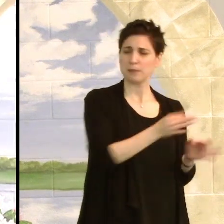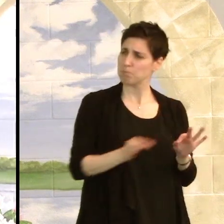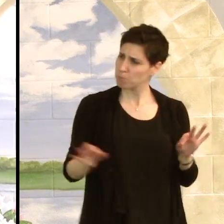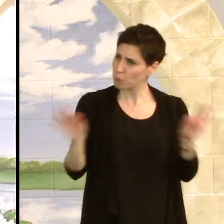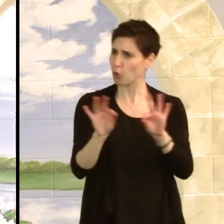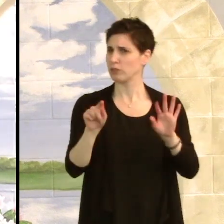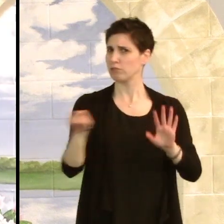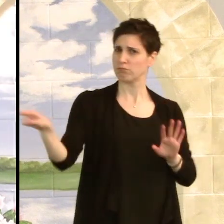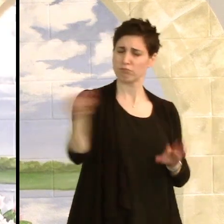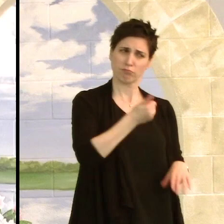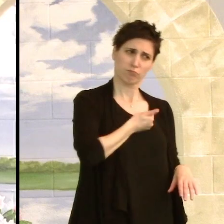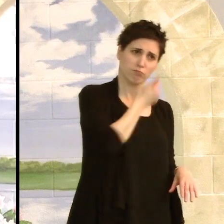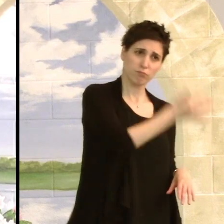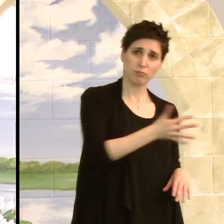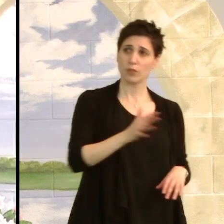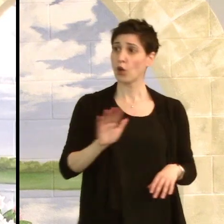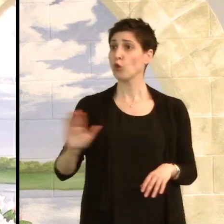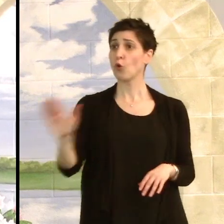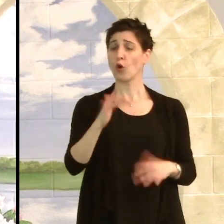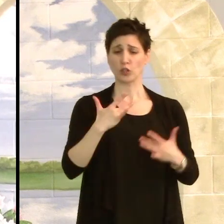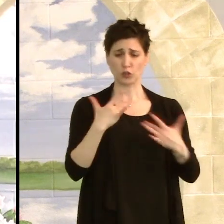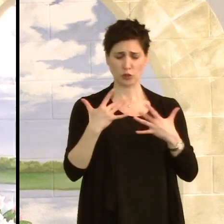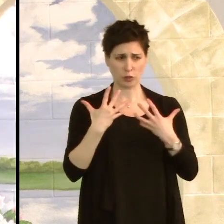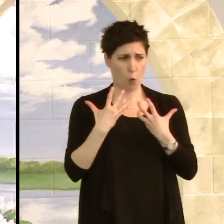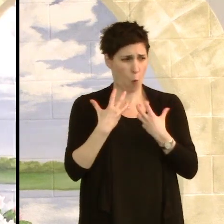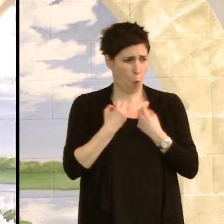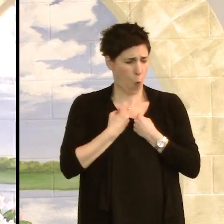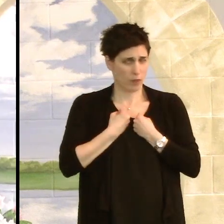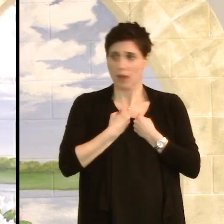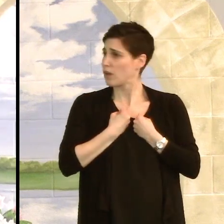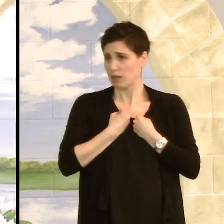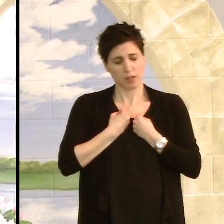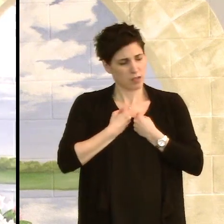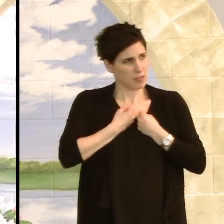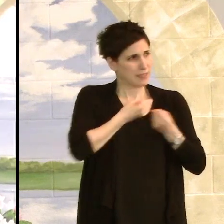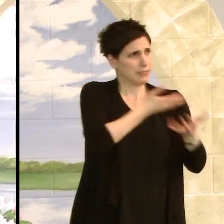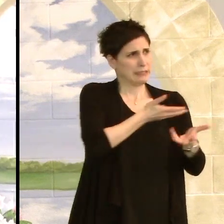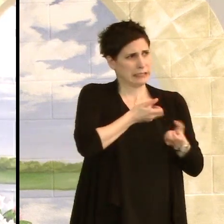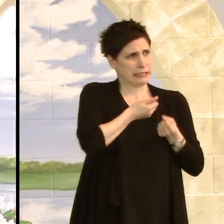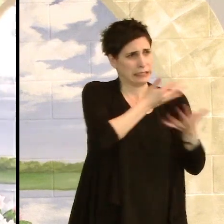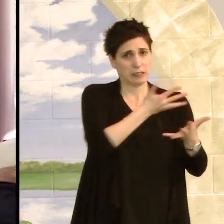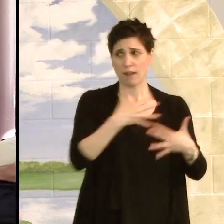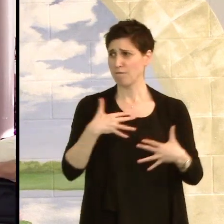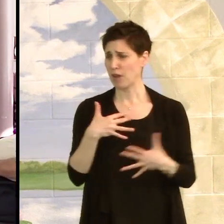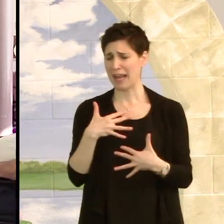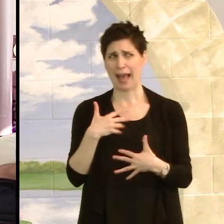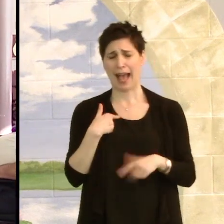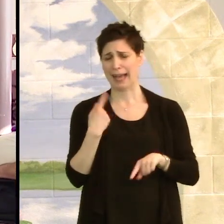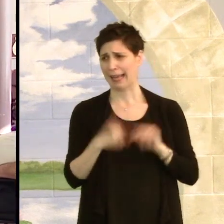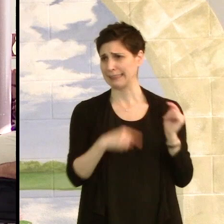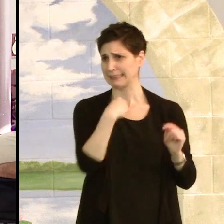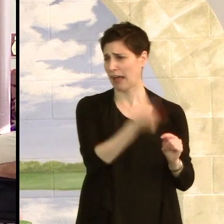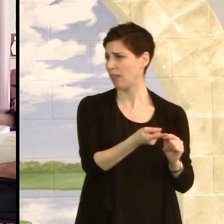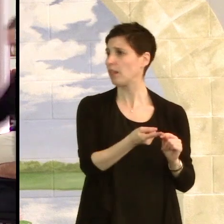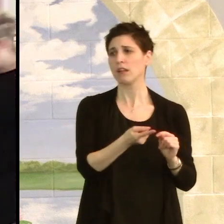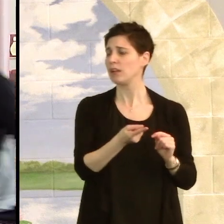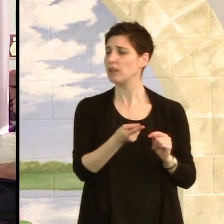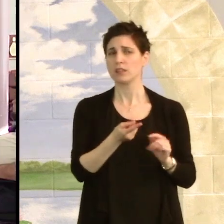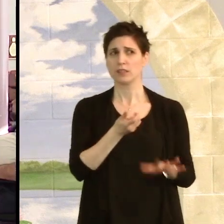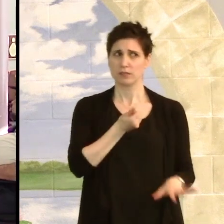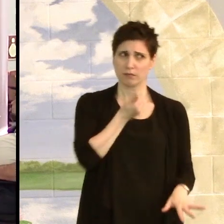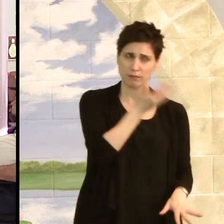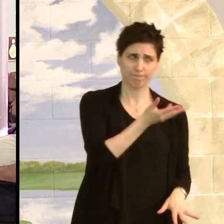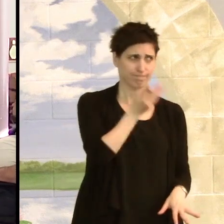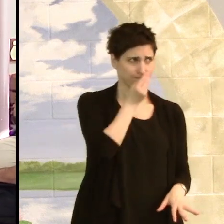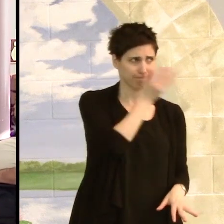Get your concerns out there. Don't be afraid. Don't let false